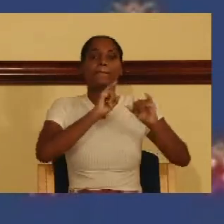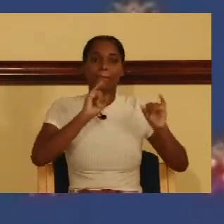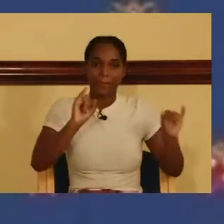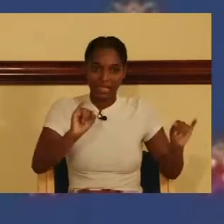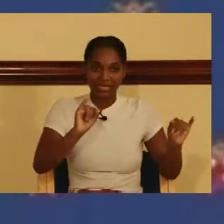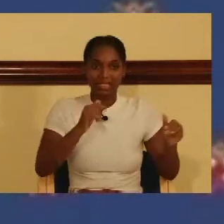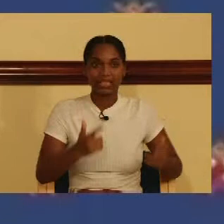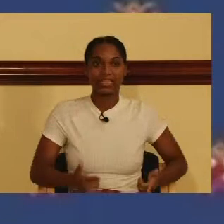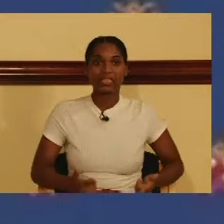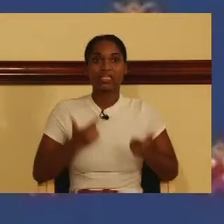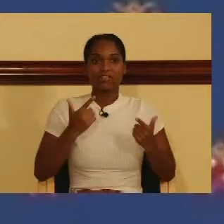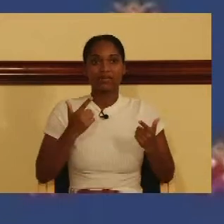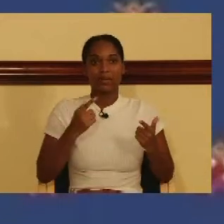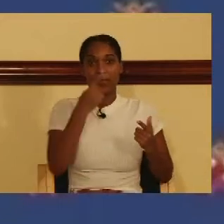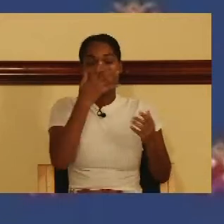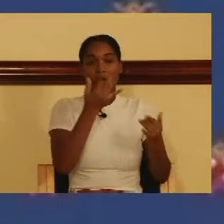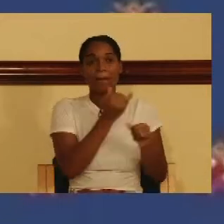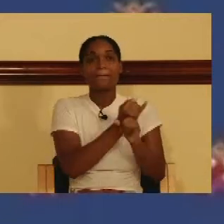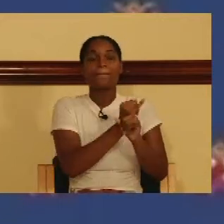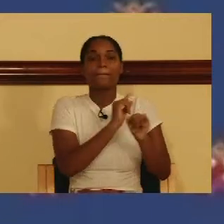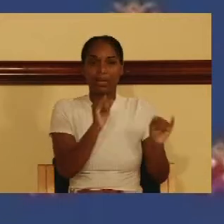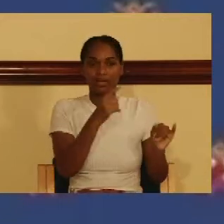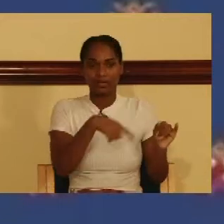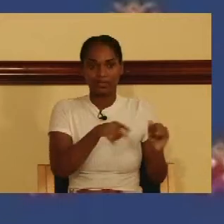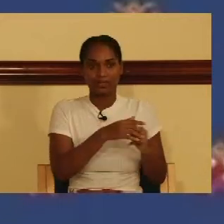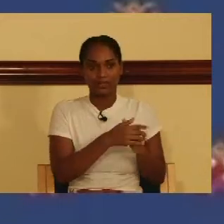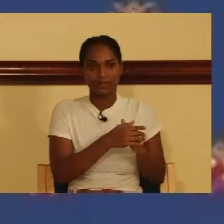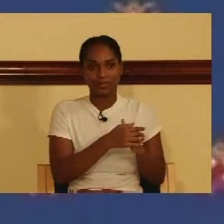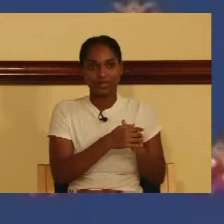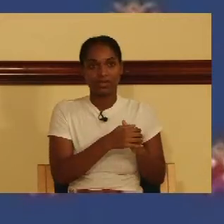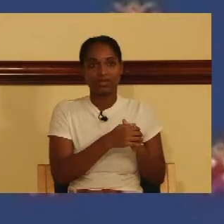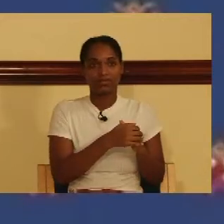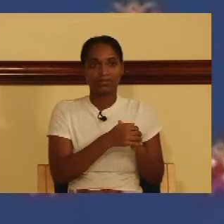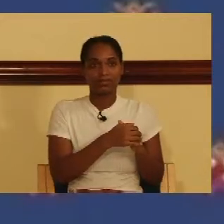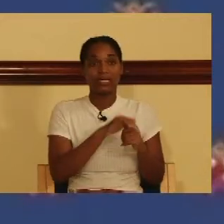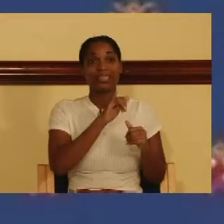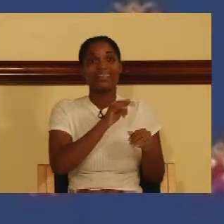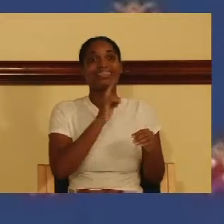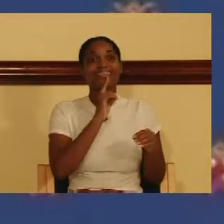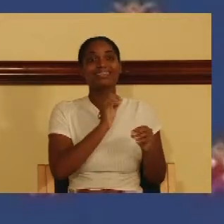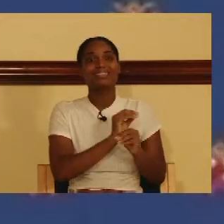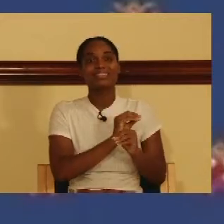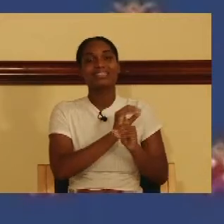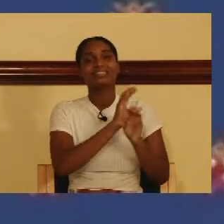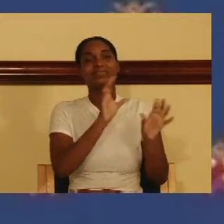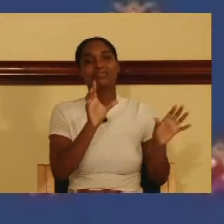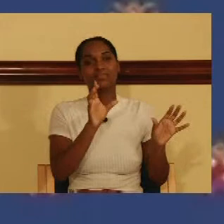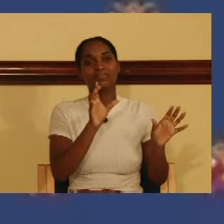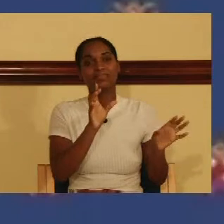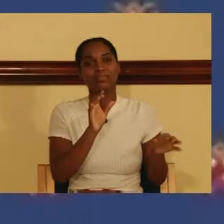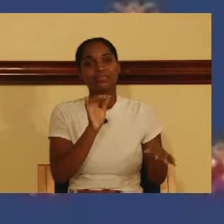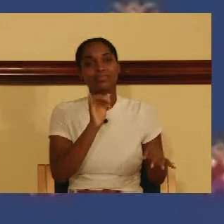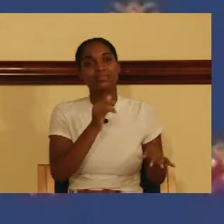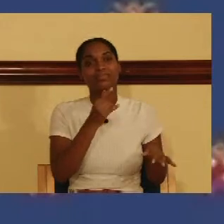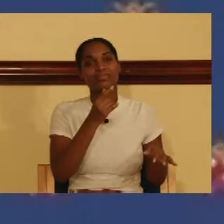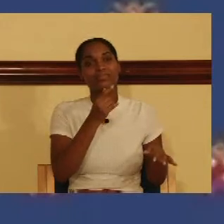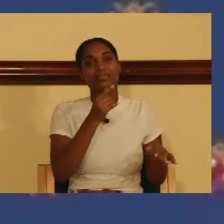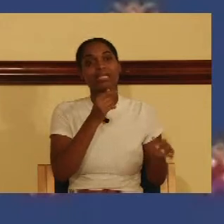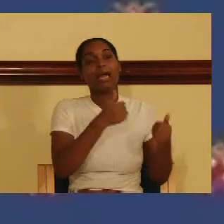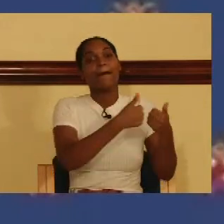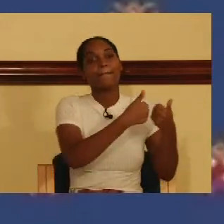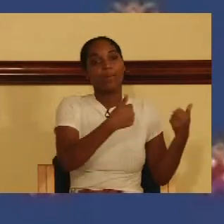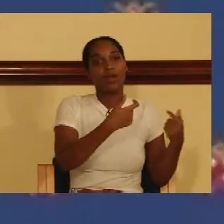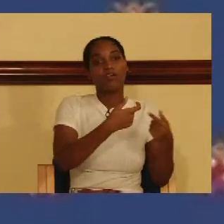become as independent as they possibly can. And so we have a curriculum that is tailored to the needs of those students, that is separate and apart from the